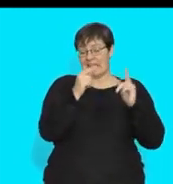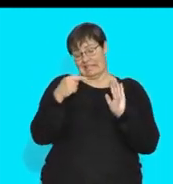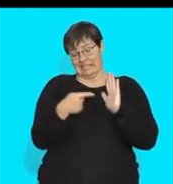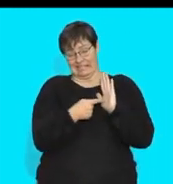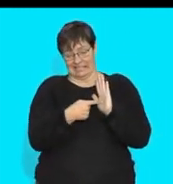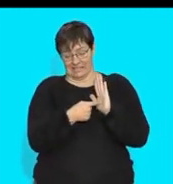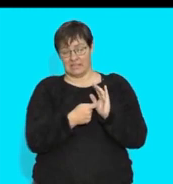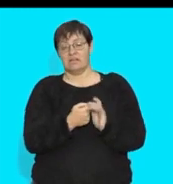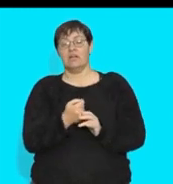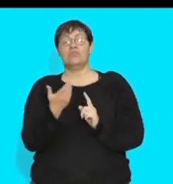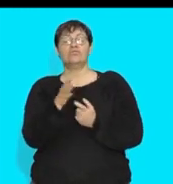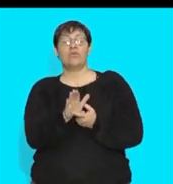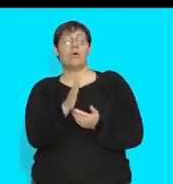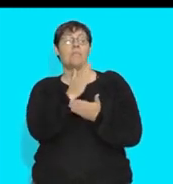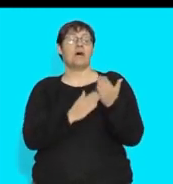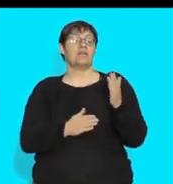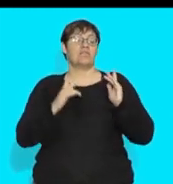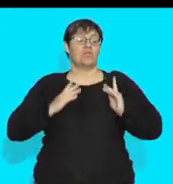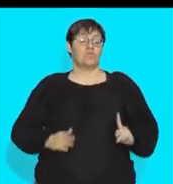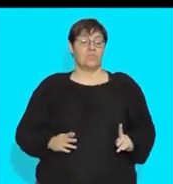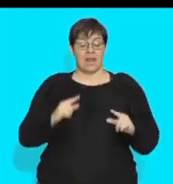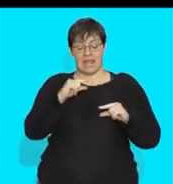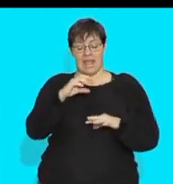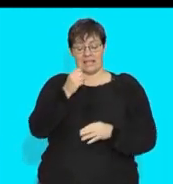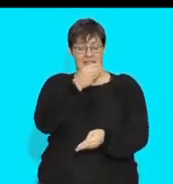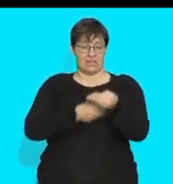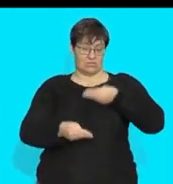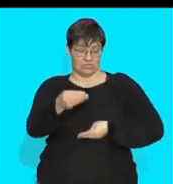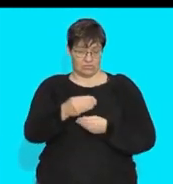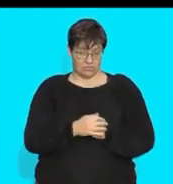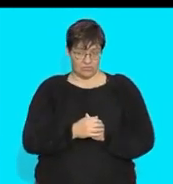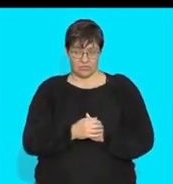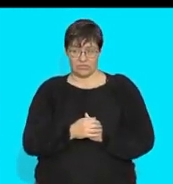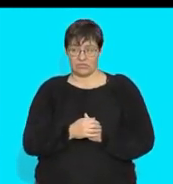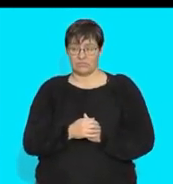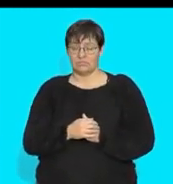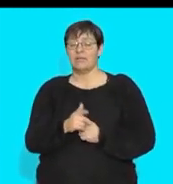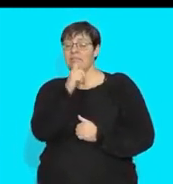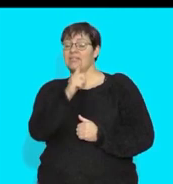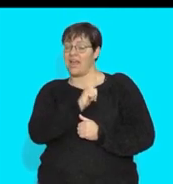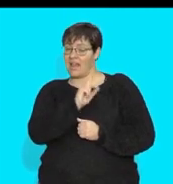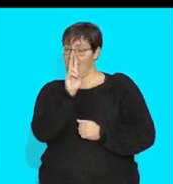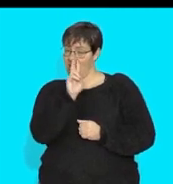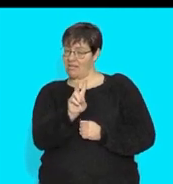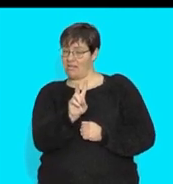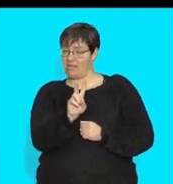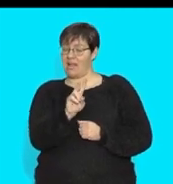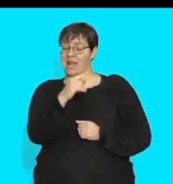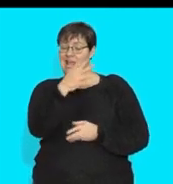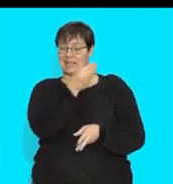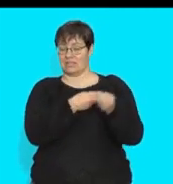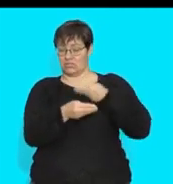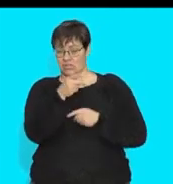says, study the diagram showing parts of the human gaseous exchange. So it does tell me that I'm looking